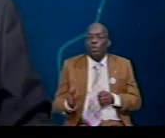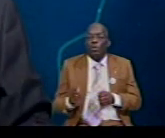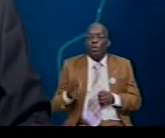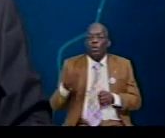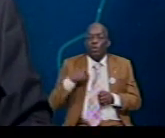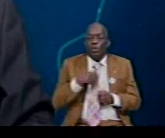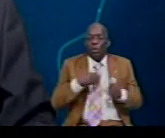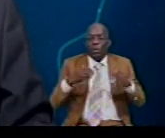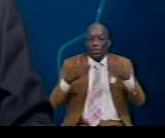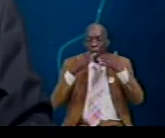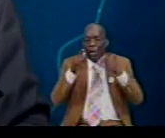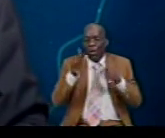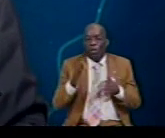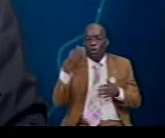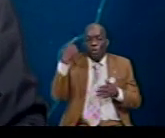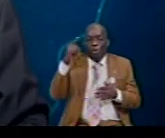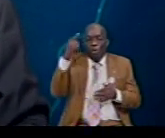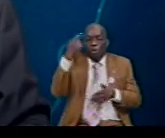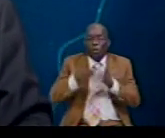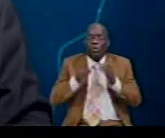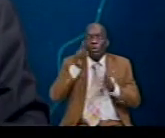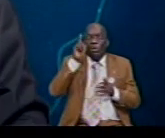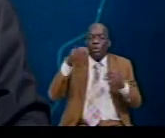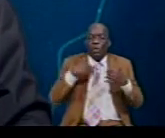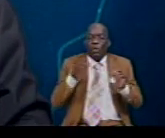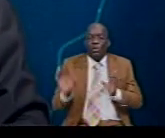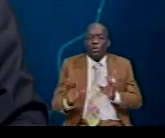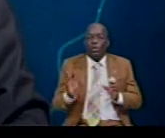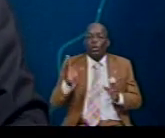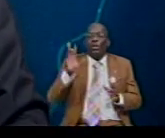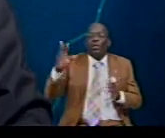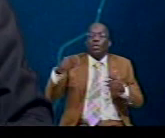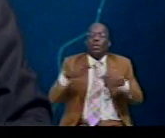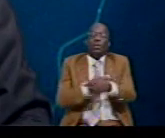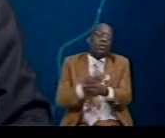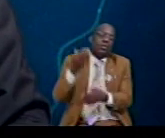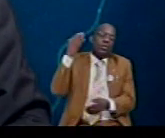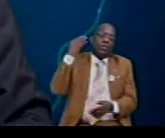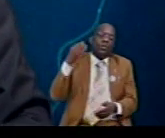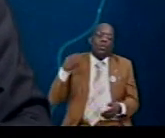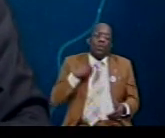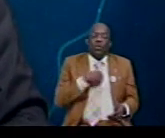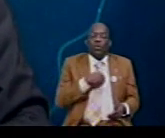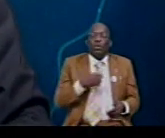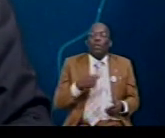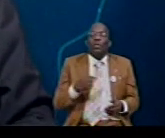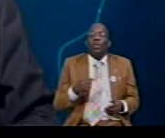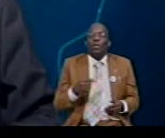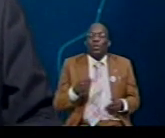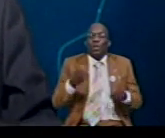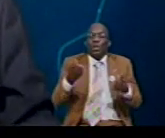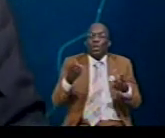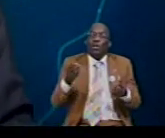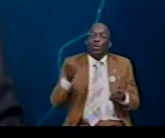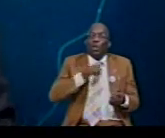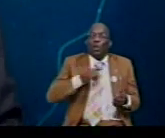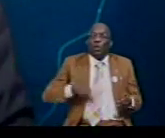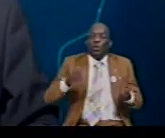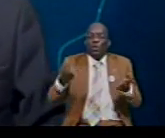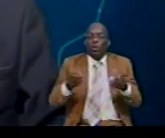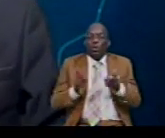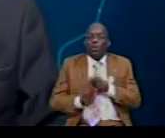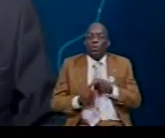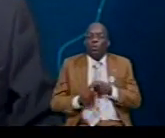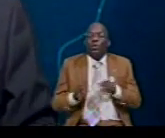3 days. But today again, the Lord is going to take us in a session of wonders, signs, and miracles. 27, Pastor